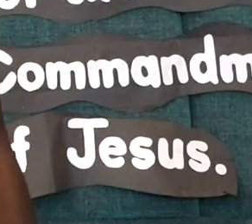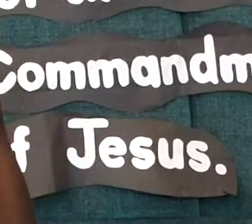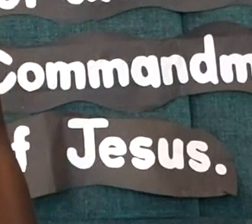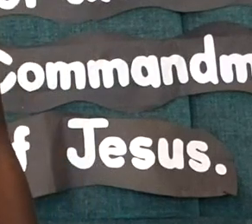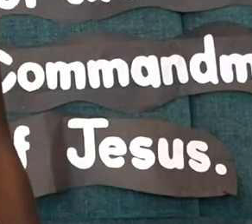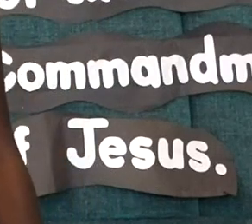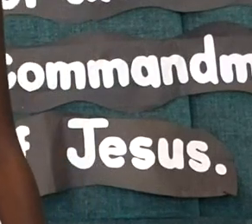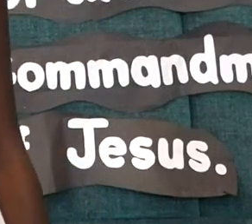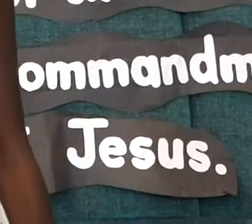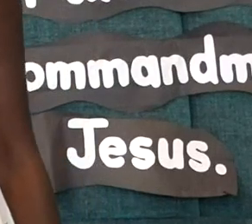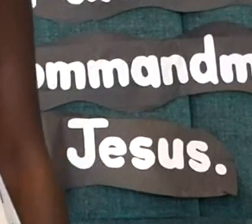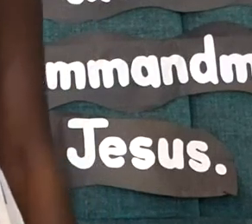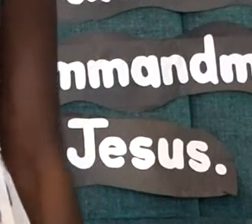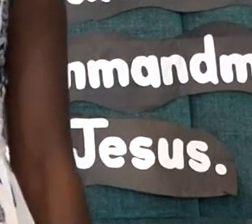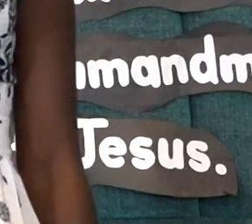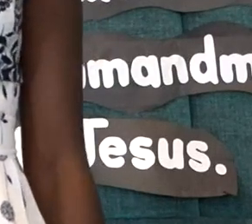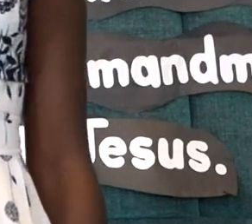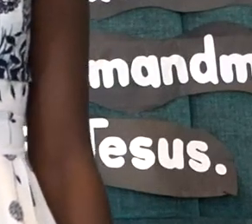be